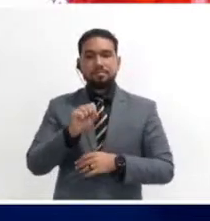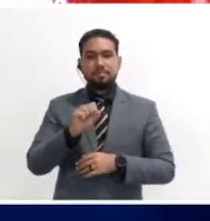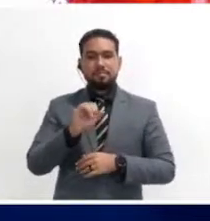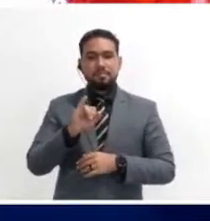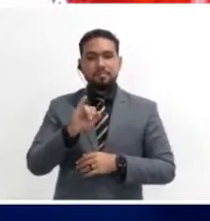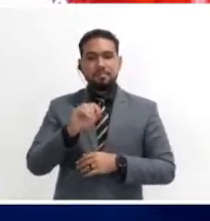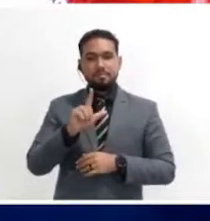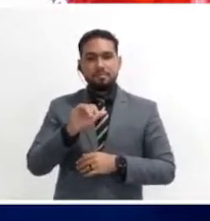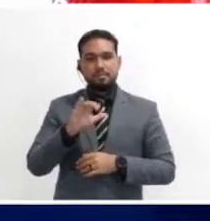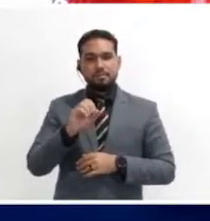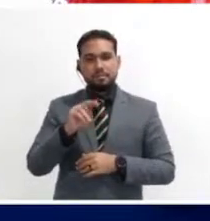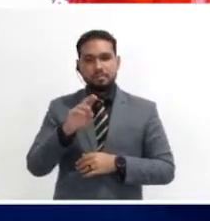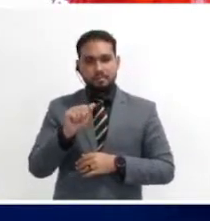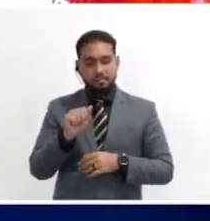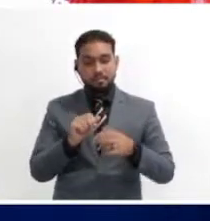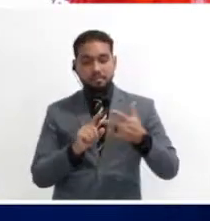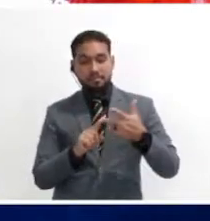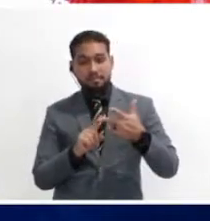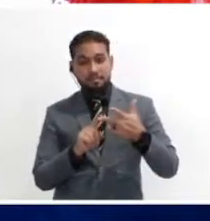hybrid bonding